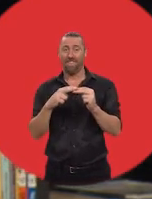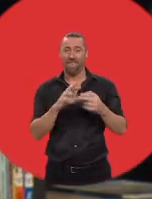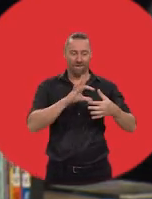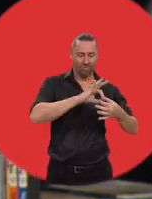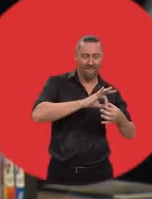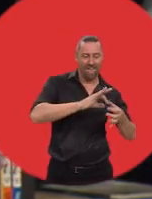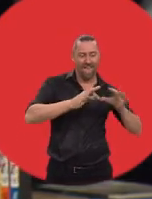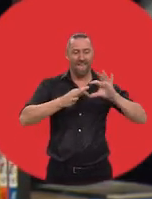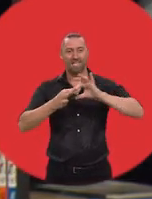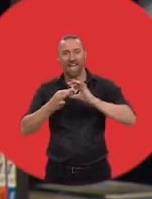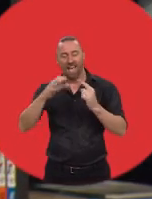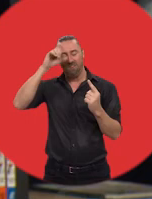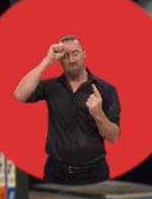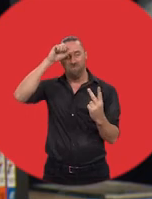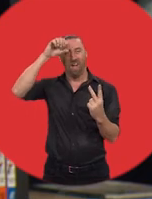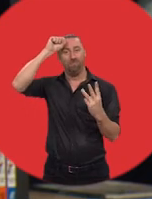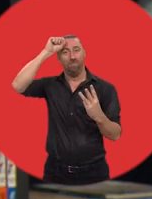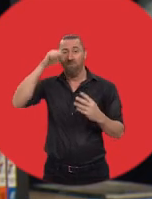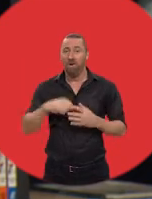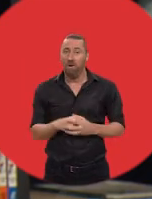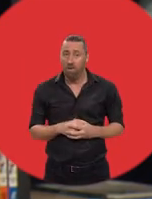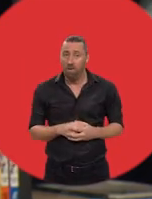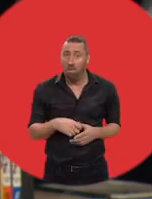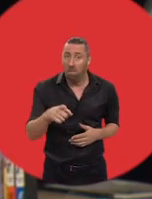another paper chain to my connection chain.